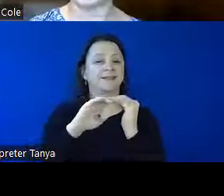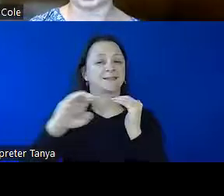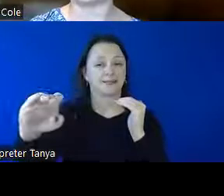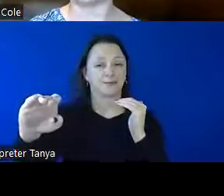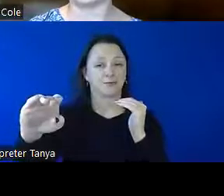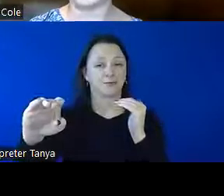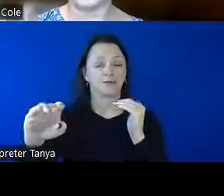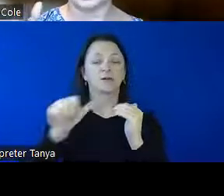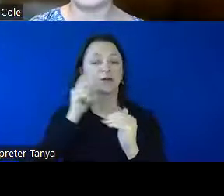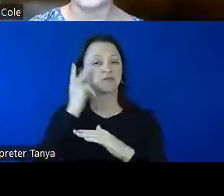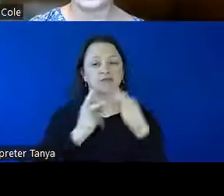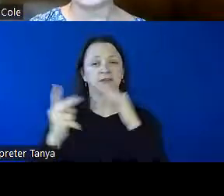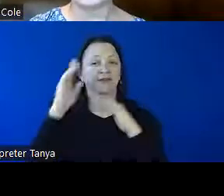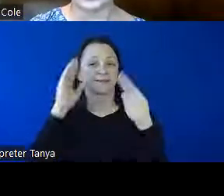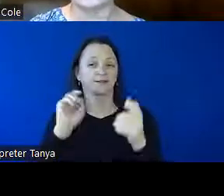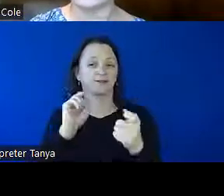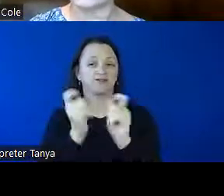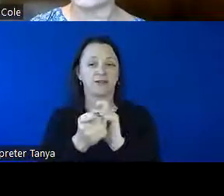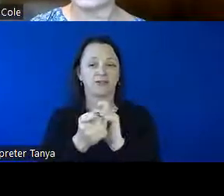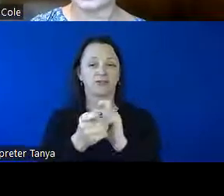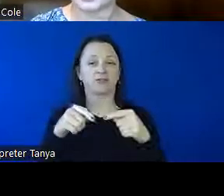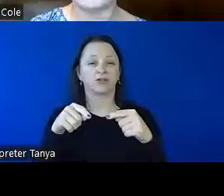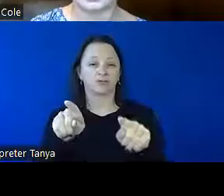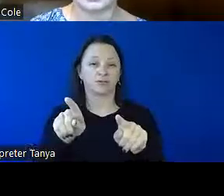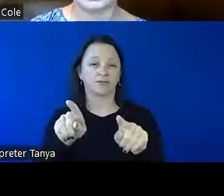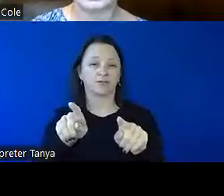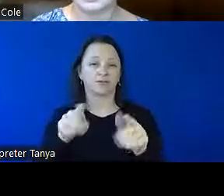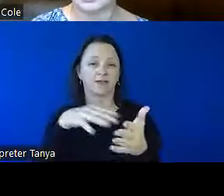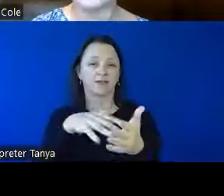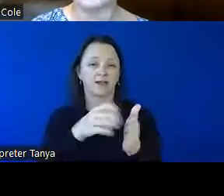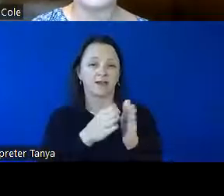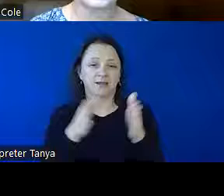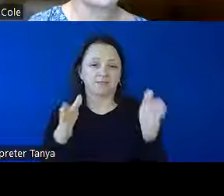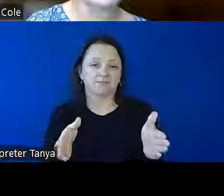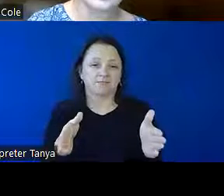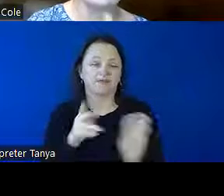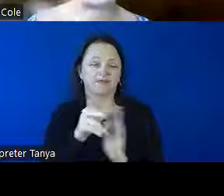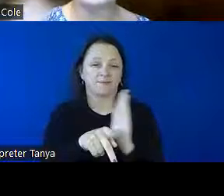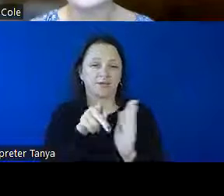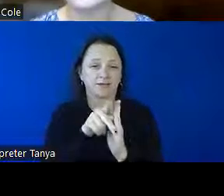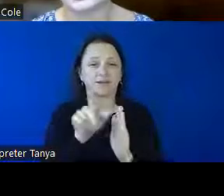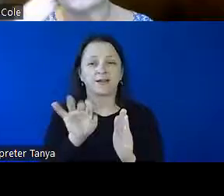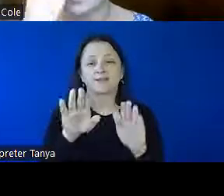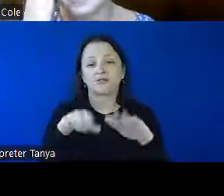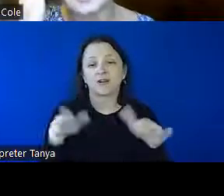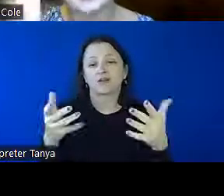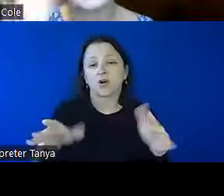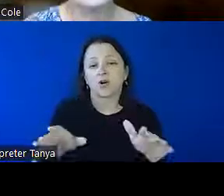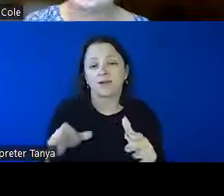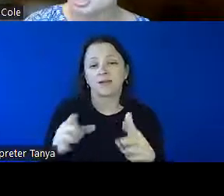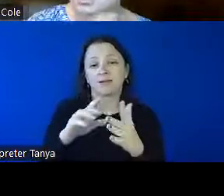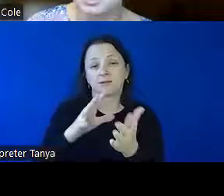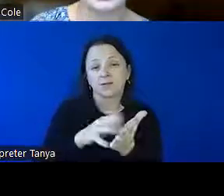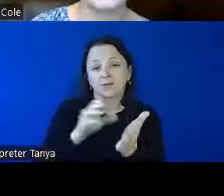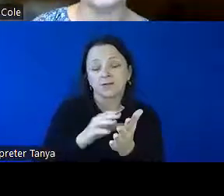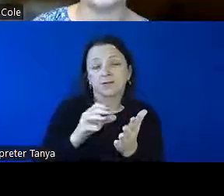anticipate a change during the study period. So if a child is already being treated for anxiety,